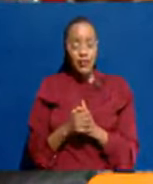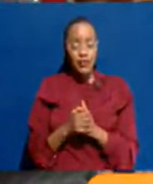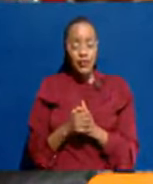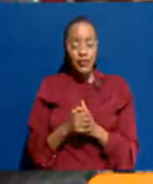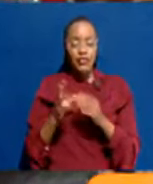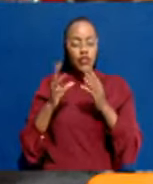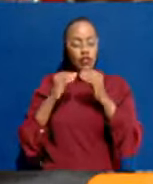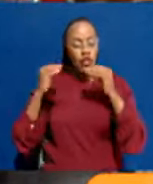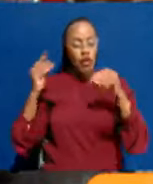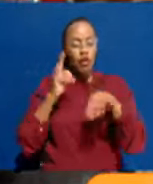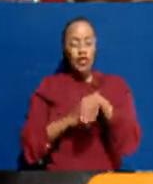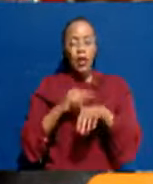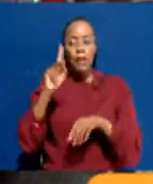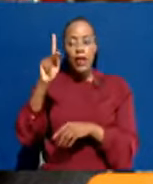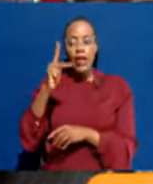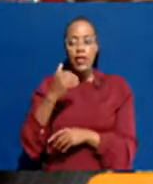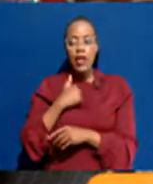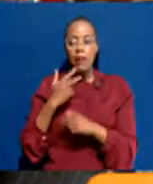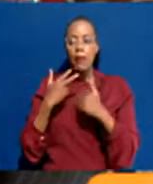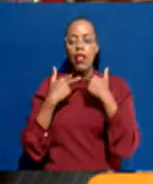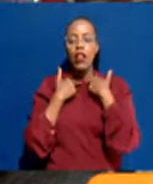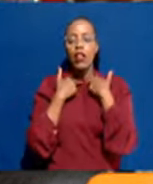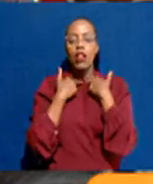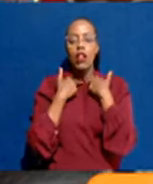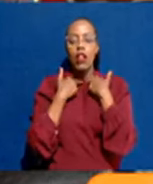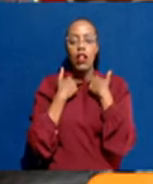For a long time, Kenya was lagging behind.